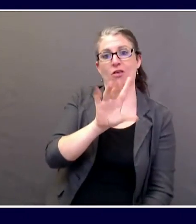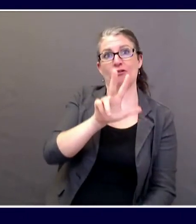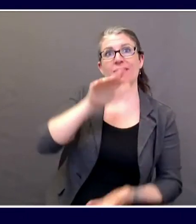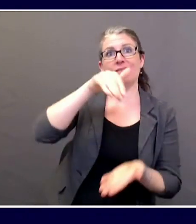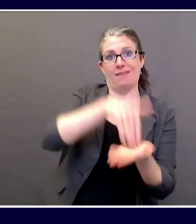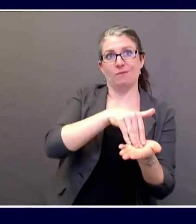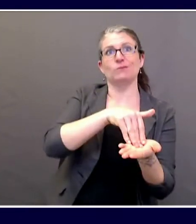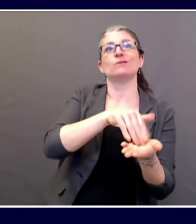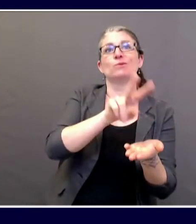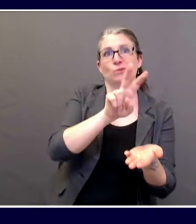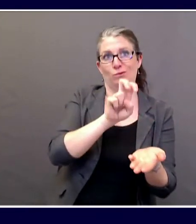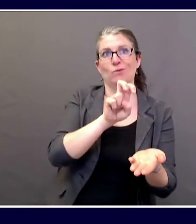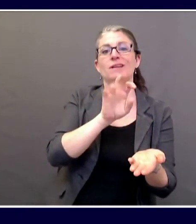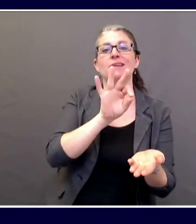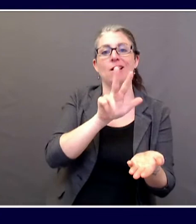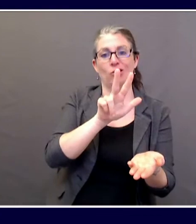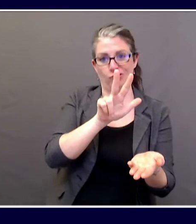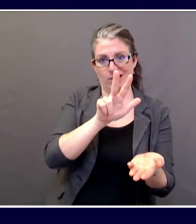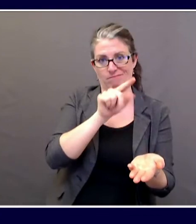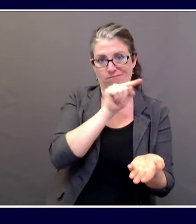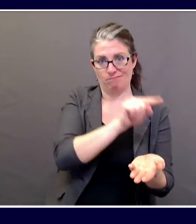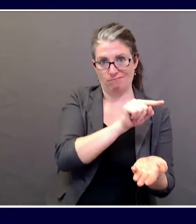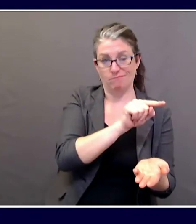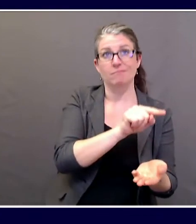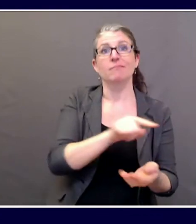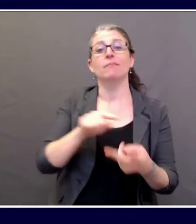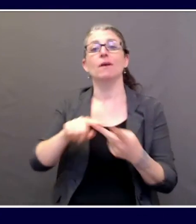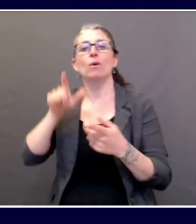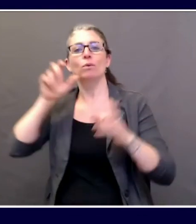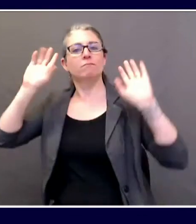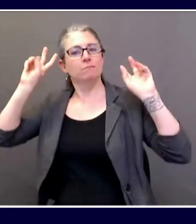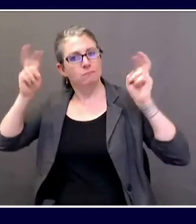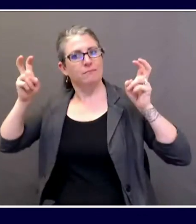483,293 of those are first doses.